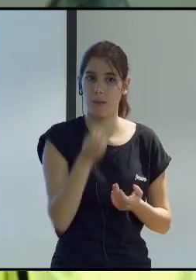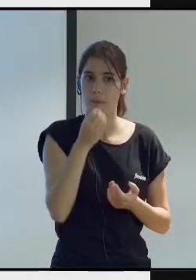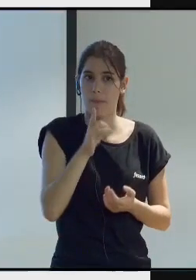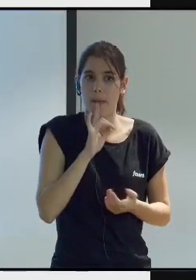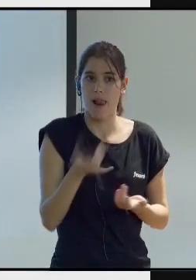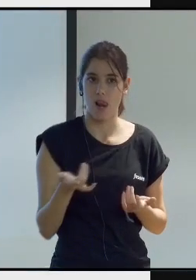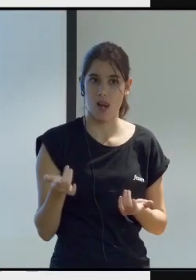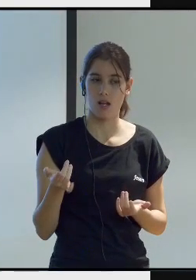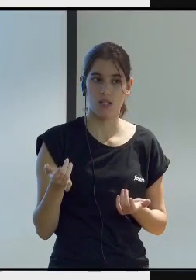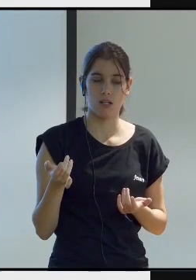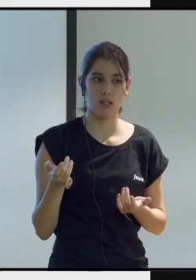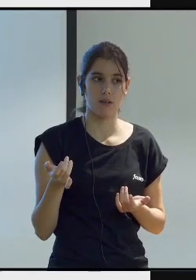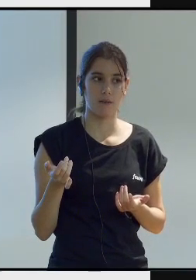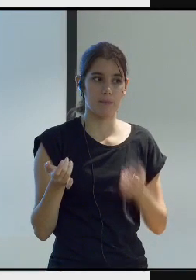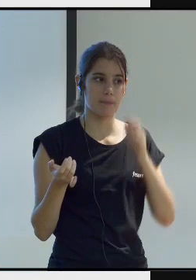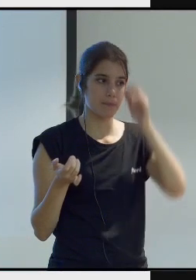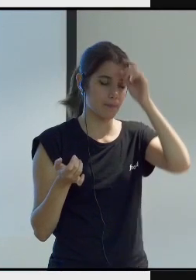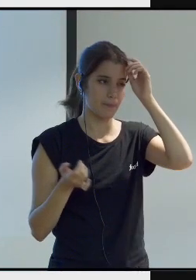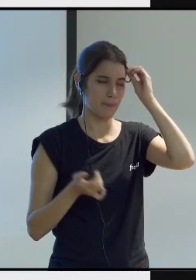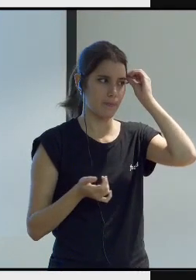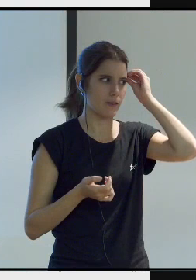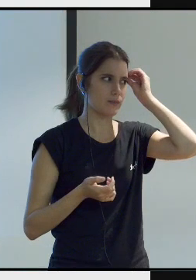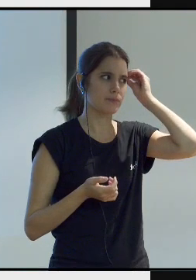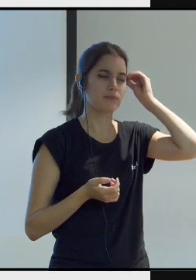of national